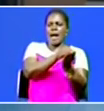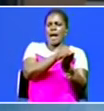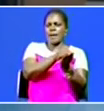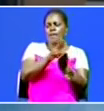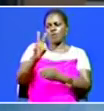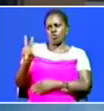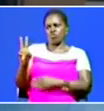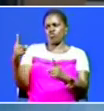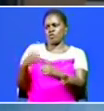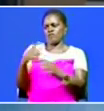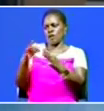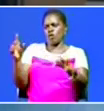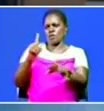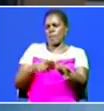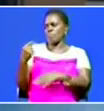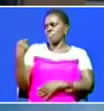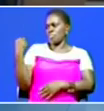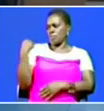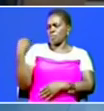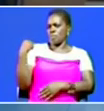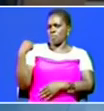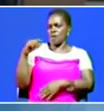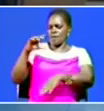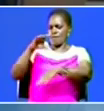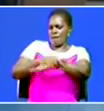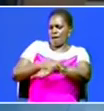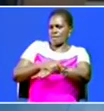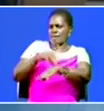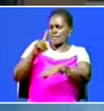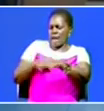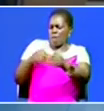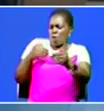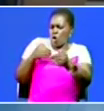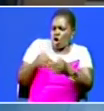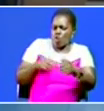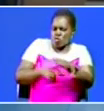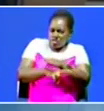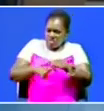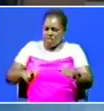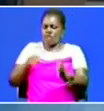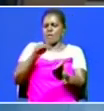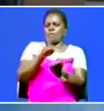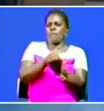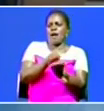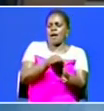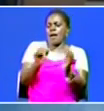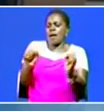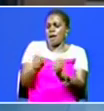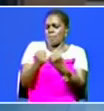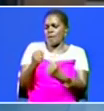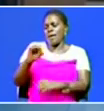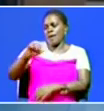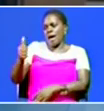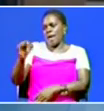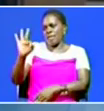locality for a very long time until yesterday when they were nabbed while almost stealing from the said banks. While this was happening, three